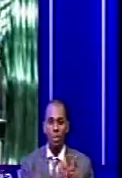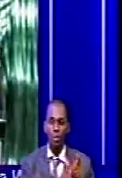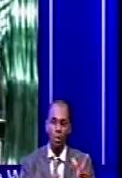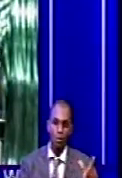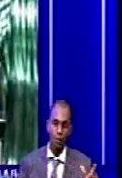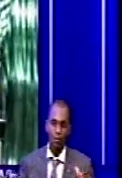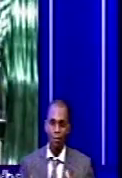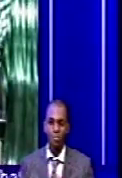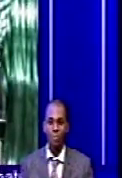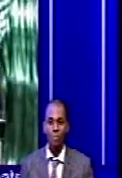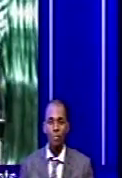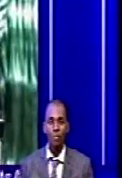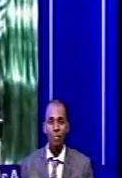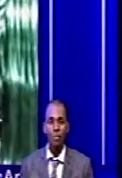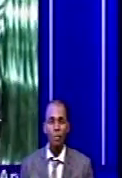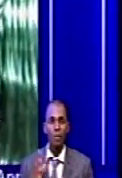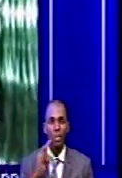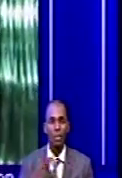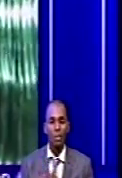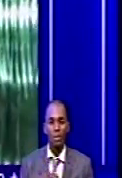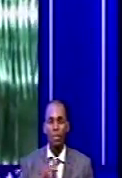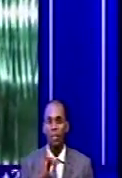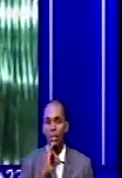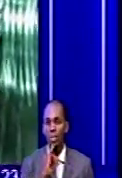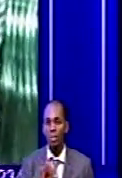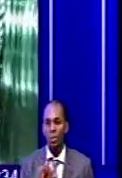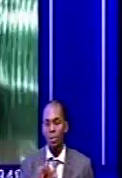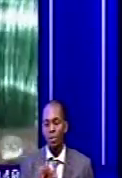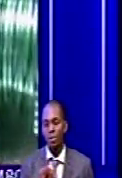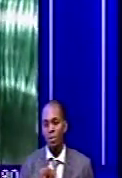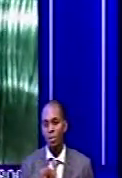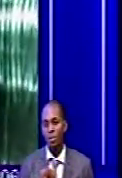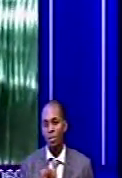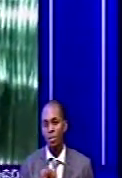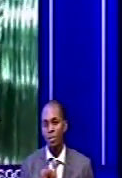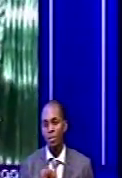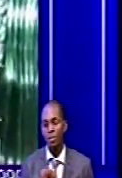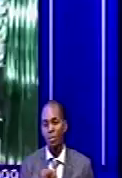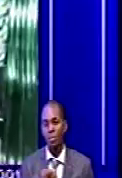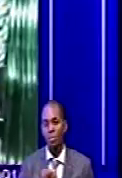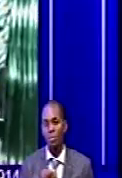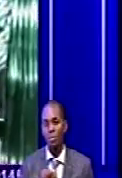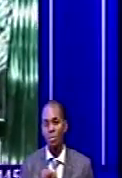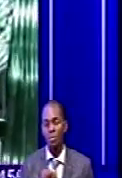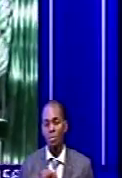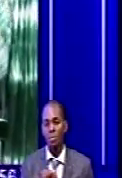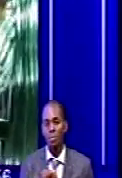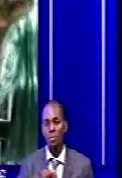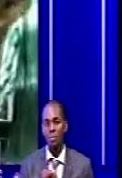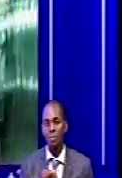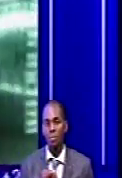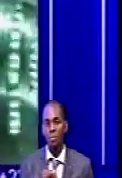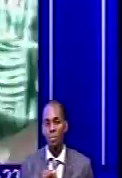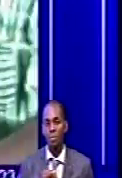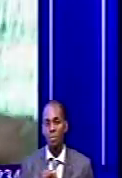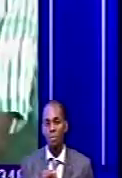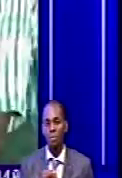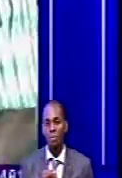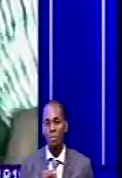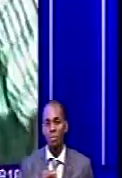pain disappeared. Praise the Lord. Now I can walk, I can jump. Praise the Lord. Hallelujah.